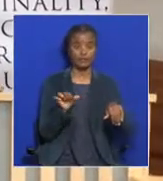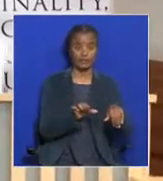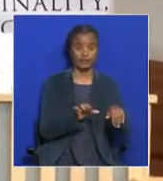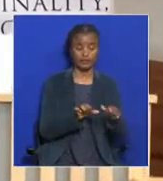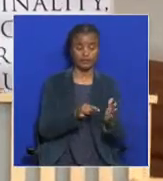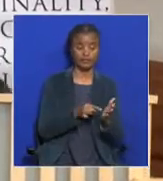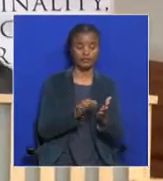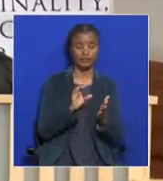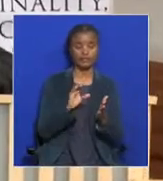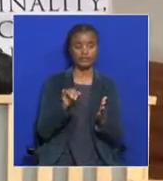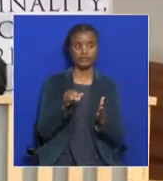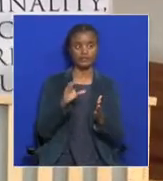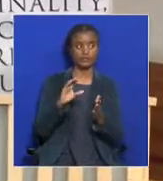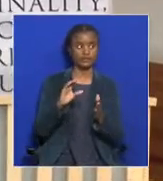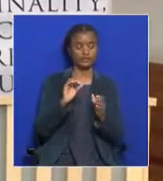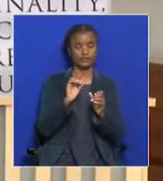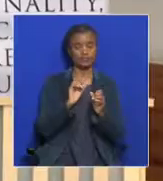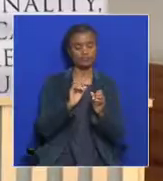242,